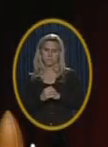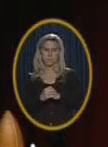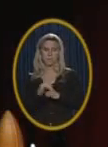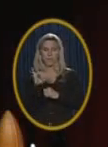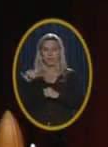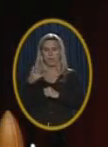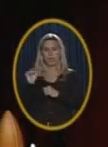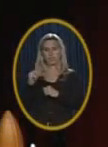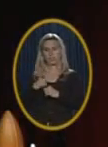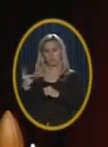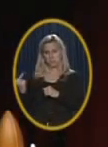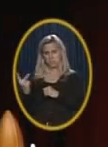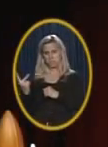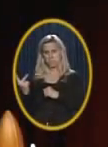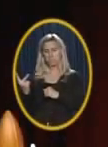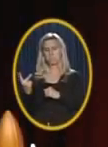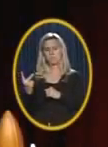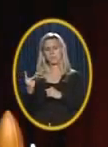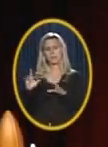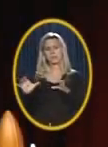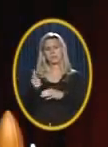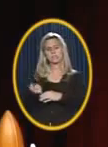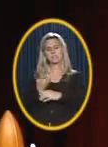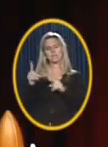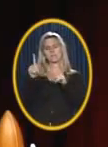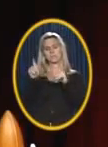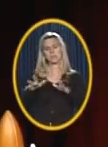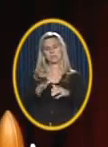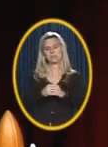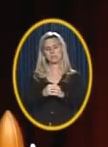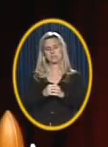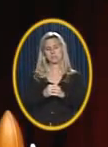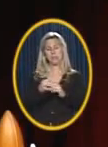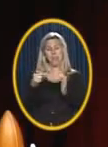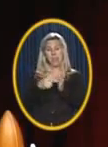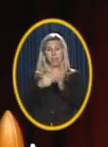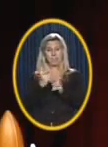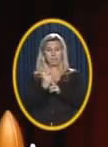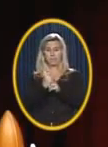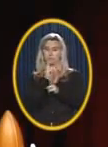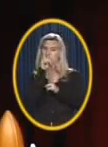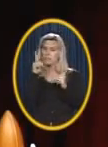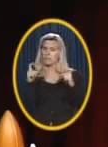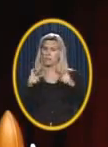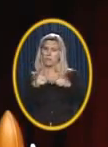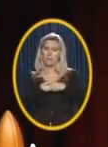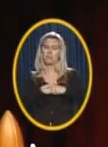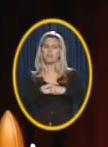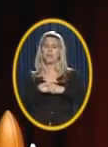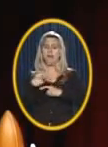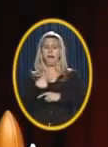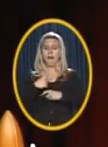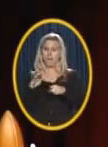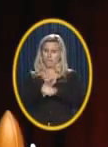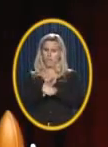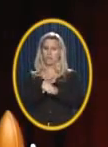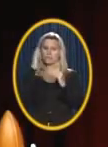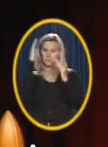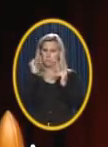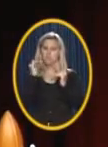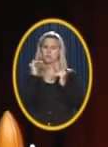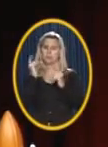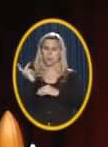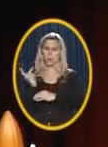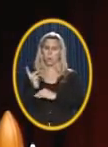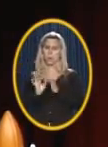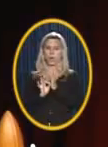John and I did a number of tests, and this vehicle being as complicated as it is, I fully anticipated that we